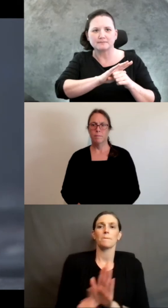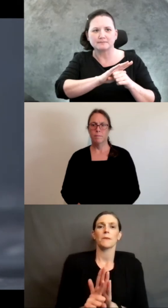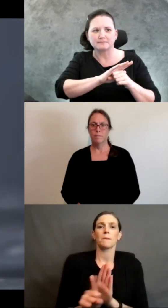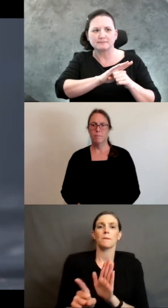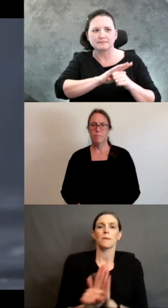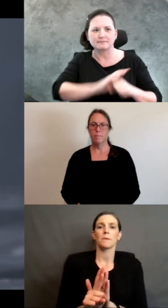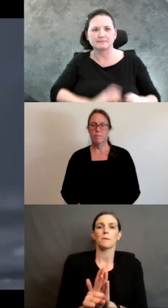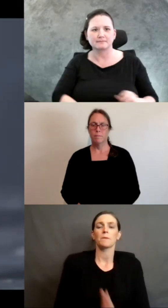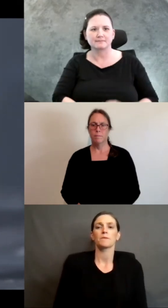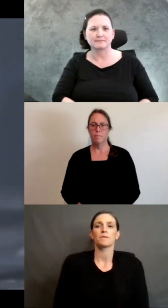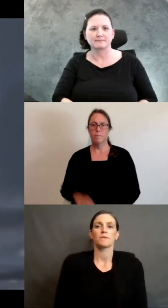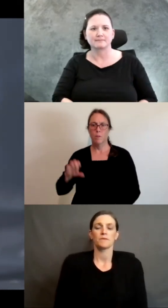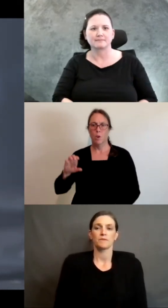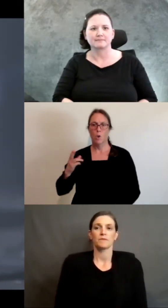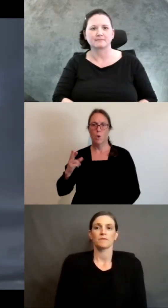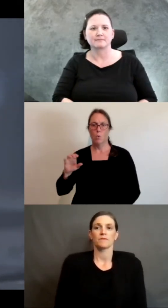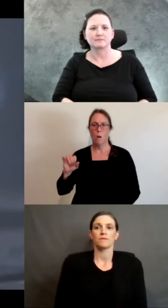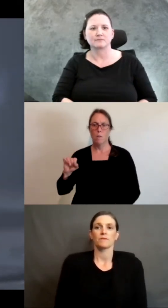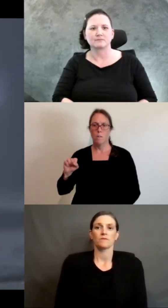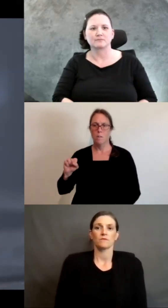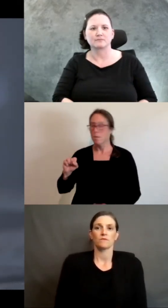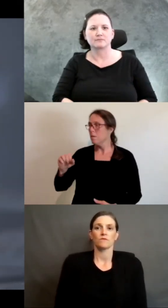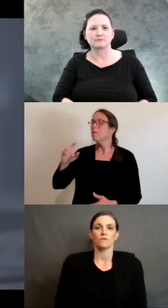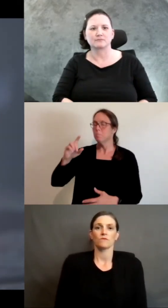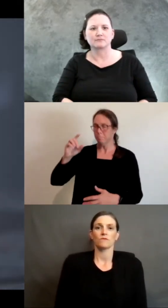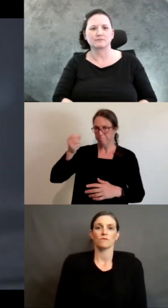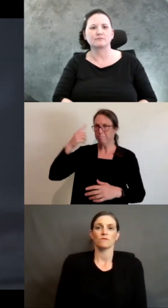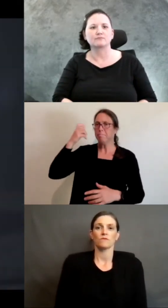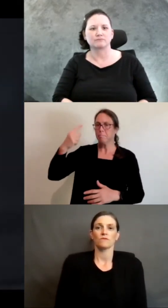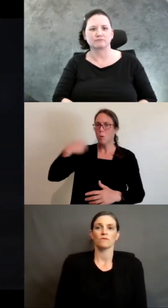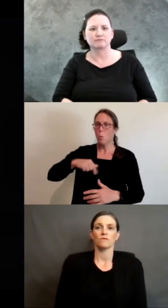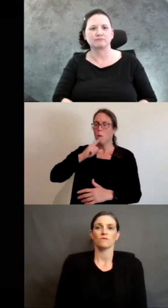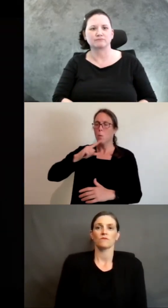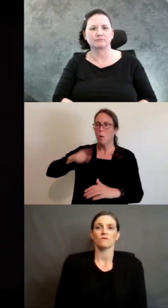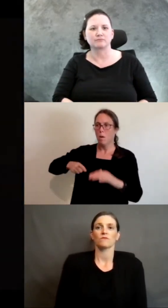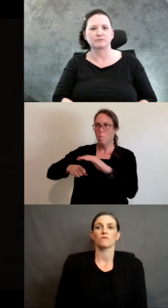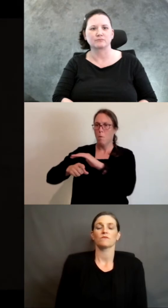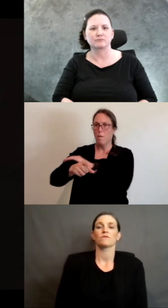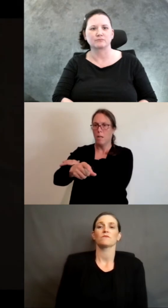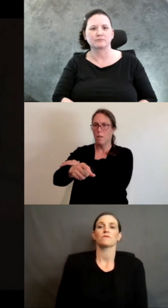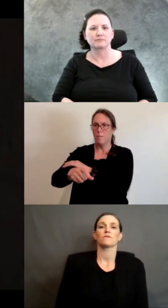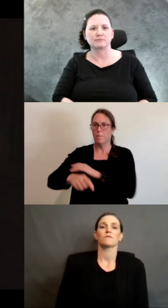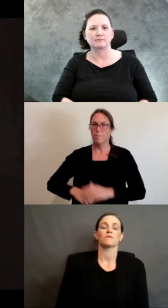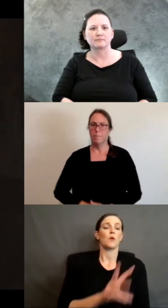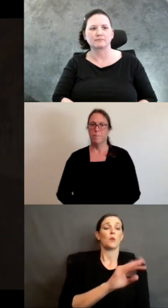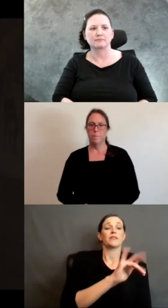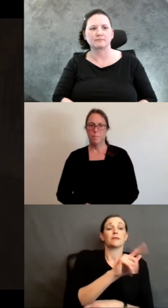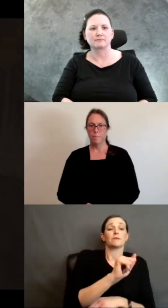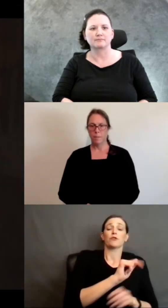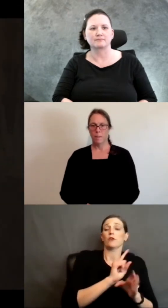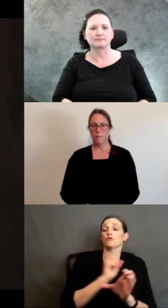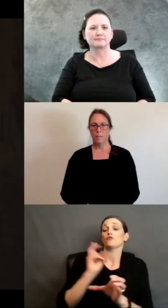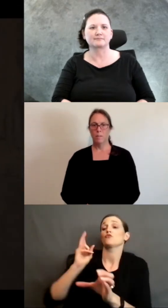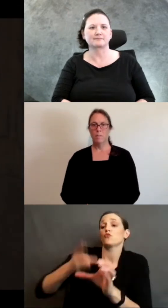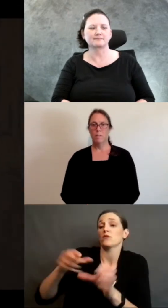Roger that. We'll move in. Wisperia joins the others. The scene fades as they walk toward the entrance of